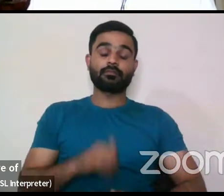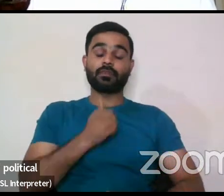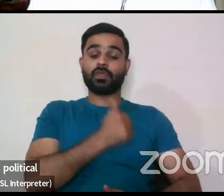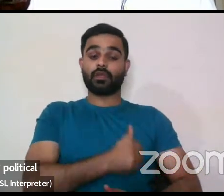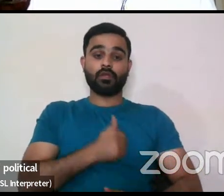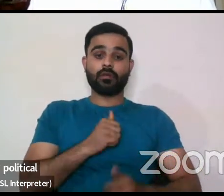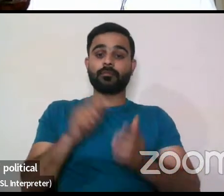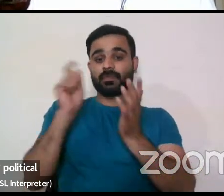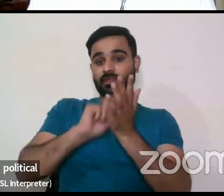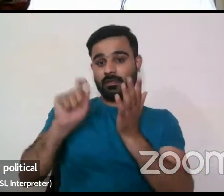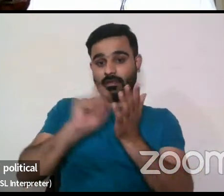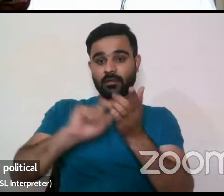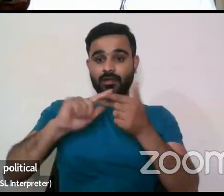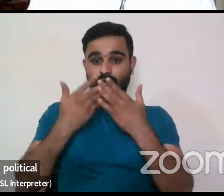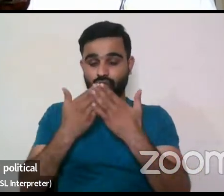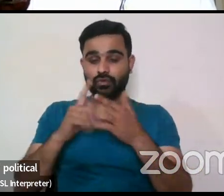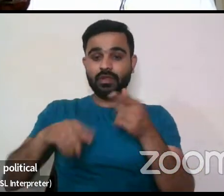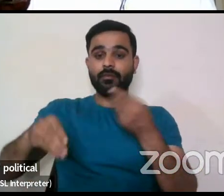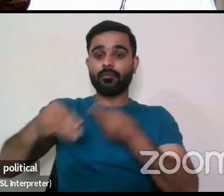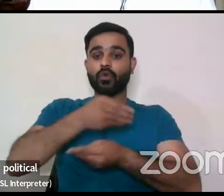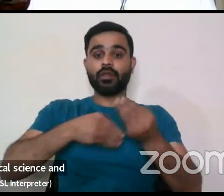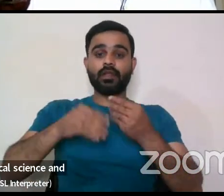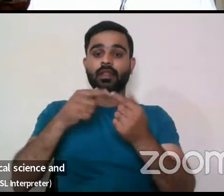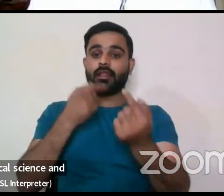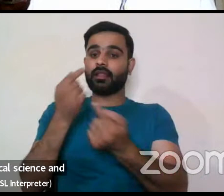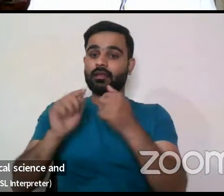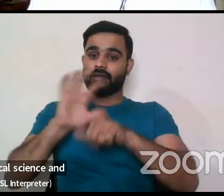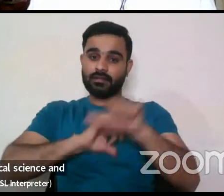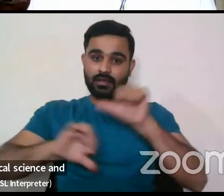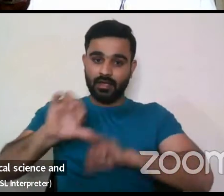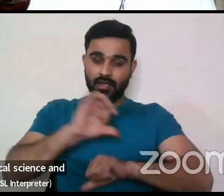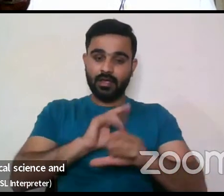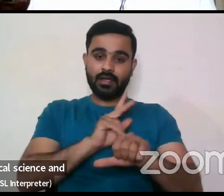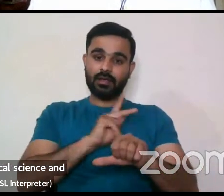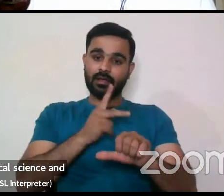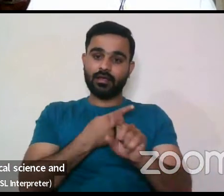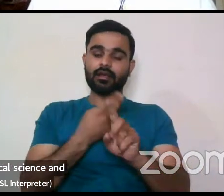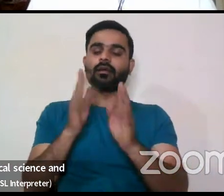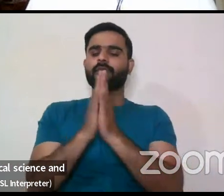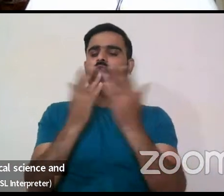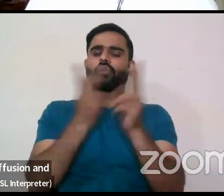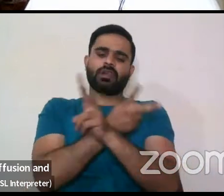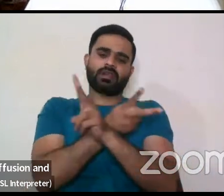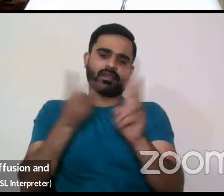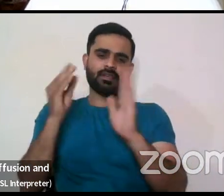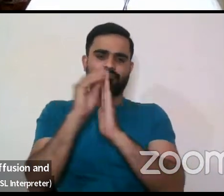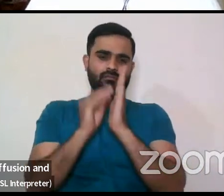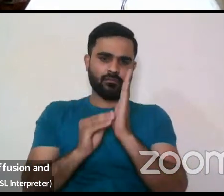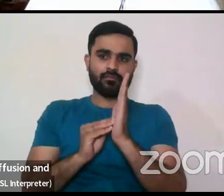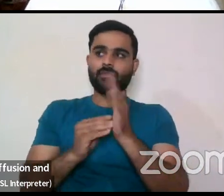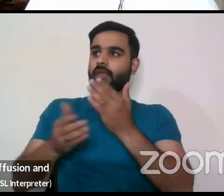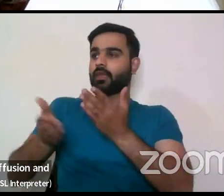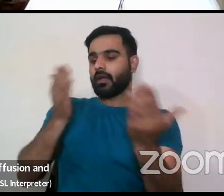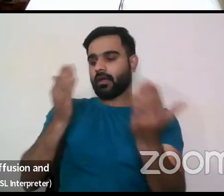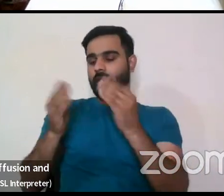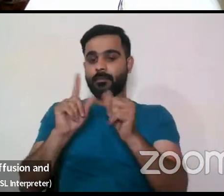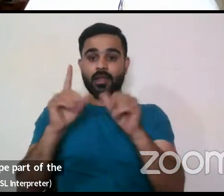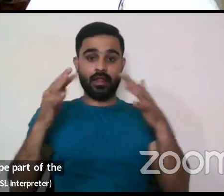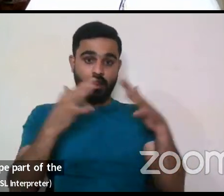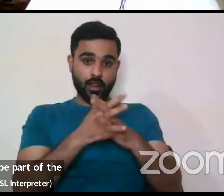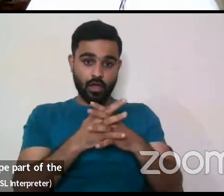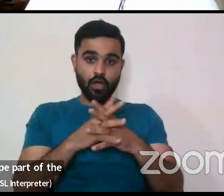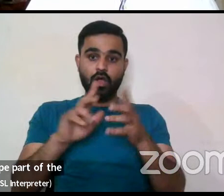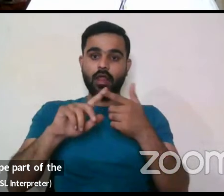literature of political science, diffusion and transfer, which of course is the part of the title of the book, and also upon comparative law and the literature on